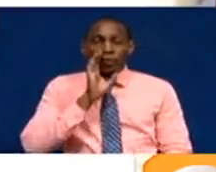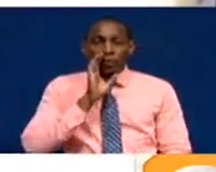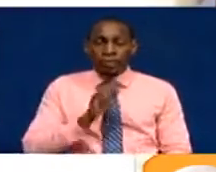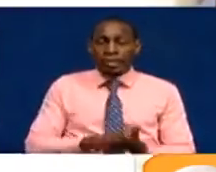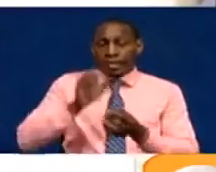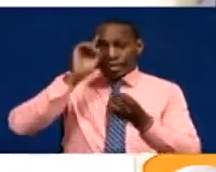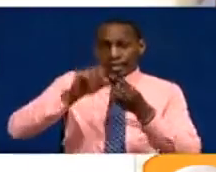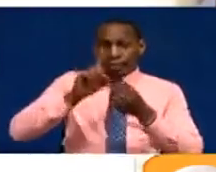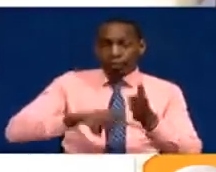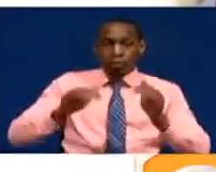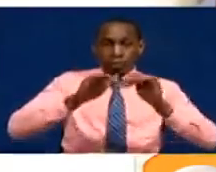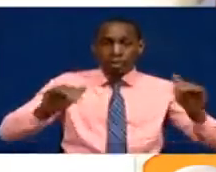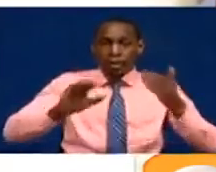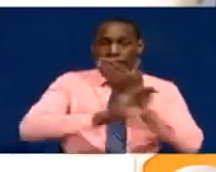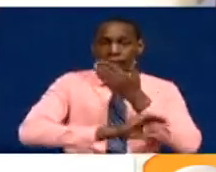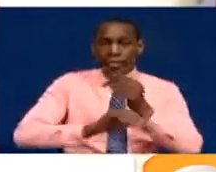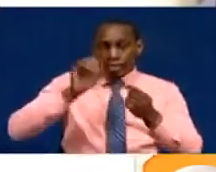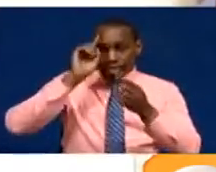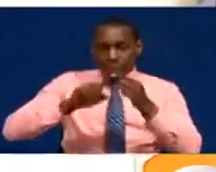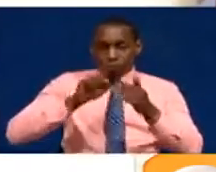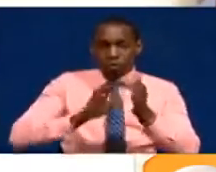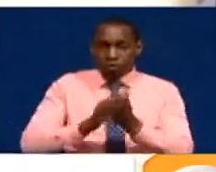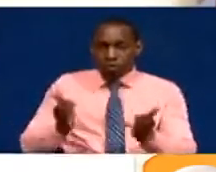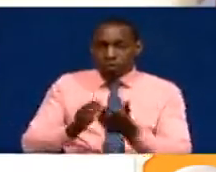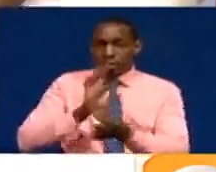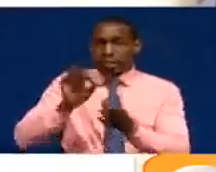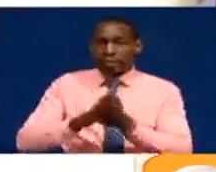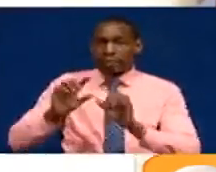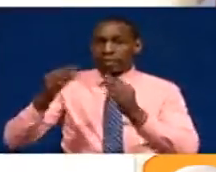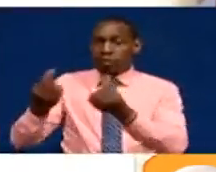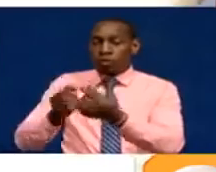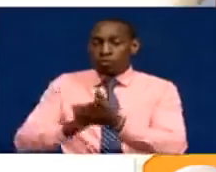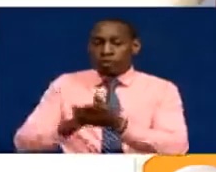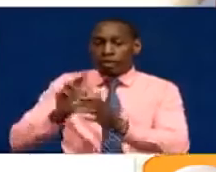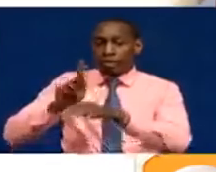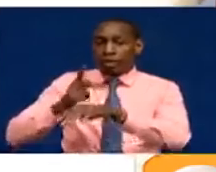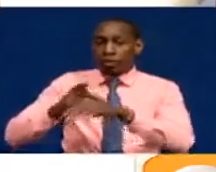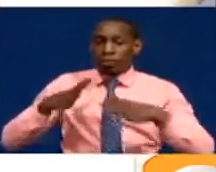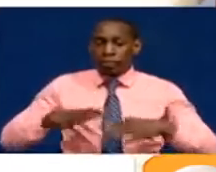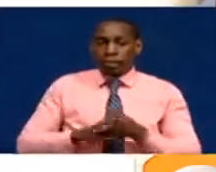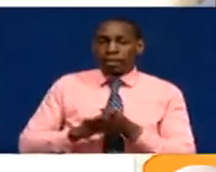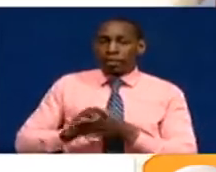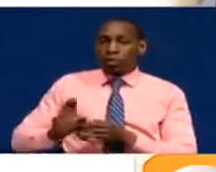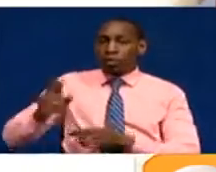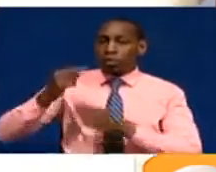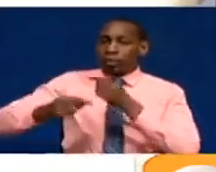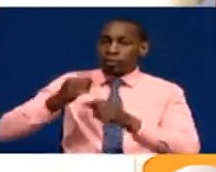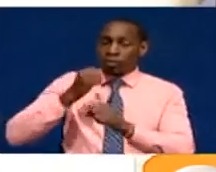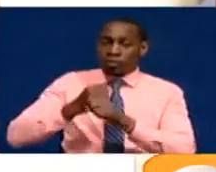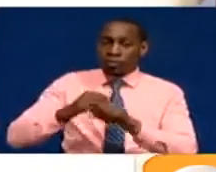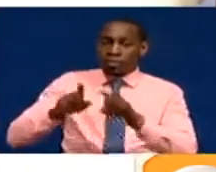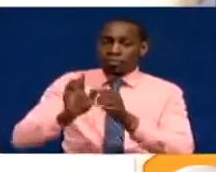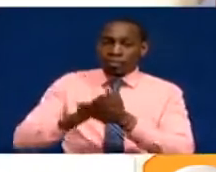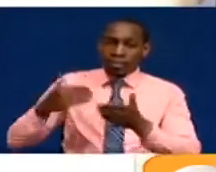It's meant to divide the country. It's meant to incite a specific group, which is the Kikuyus. He has continuously done this from